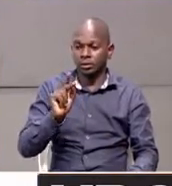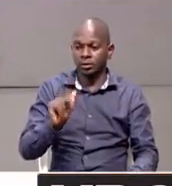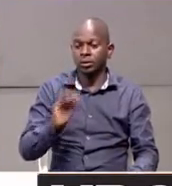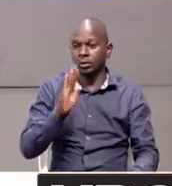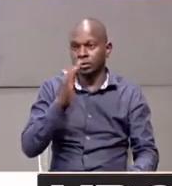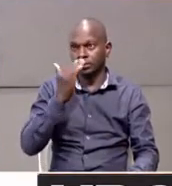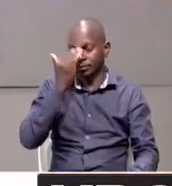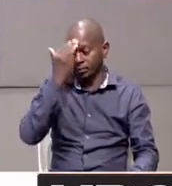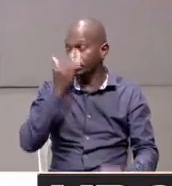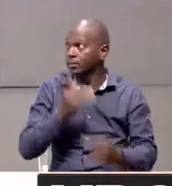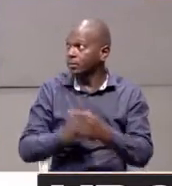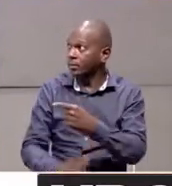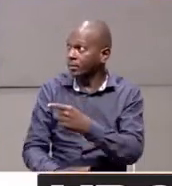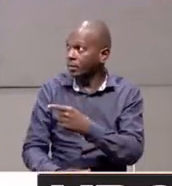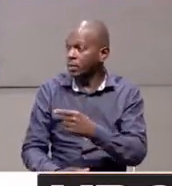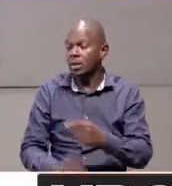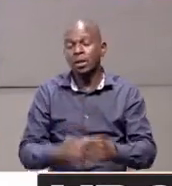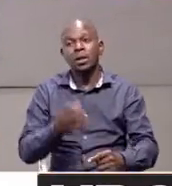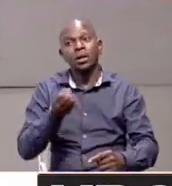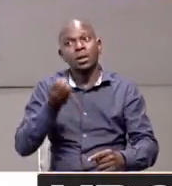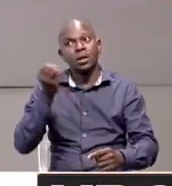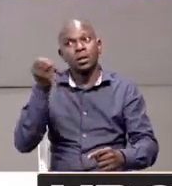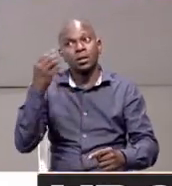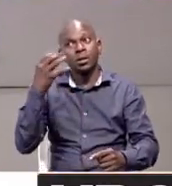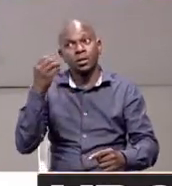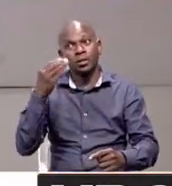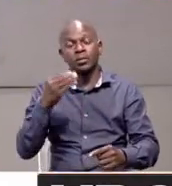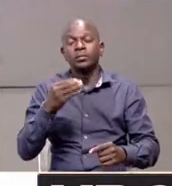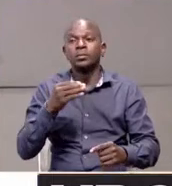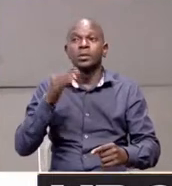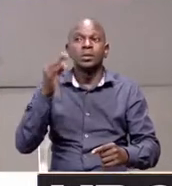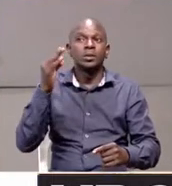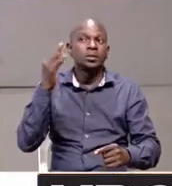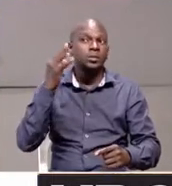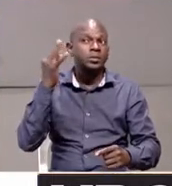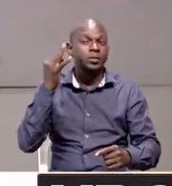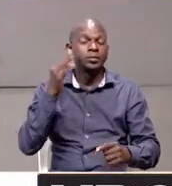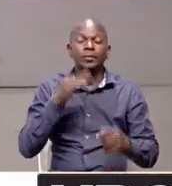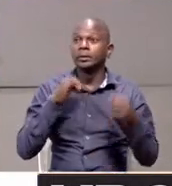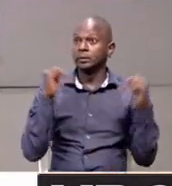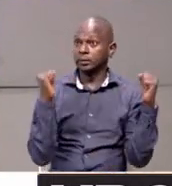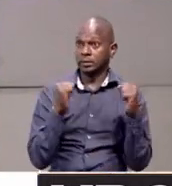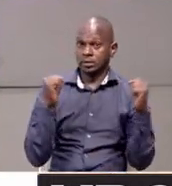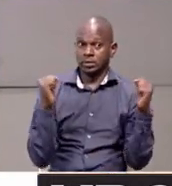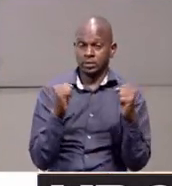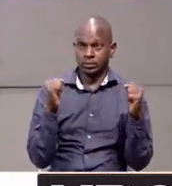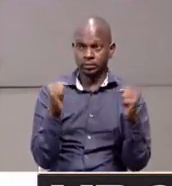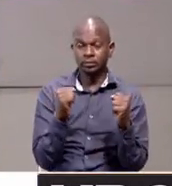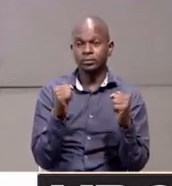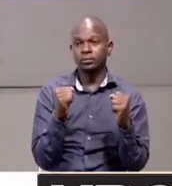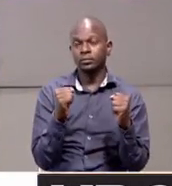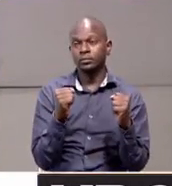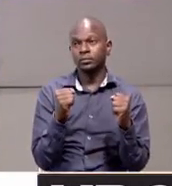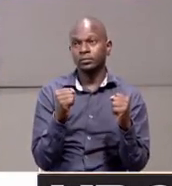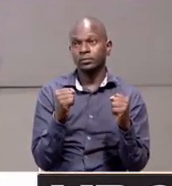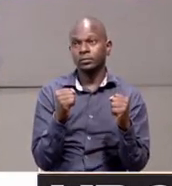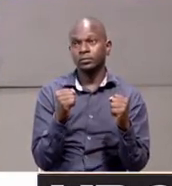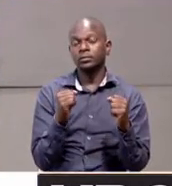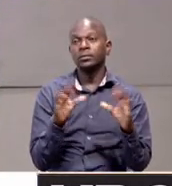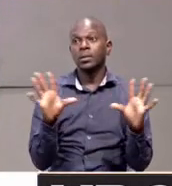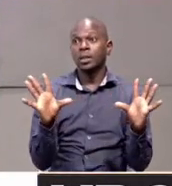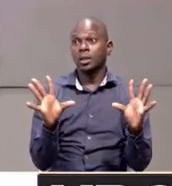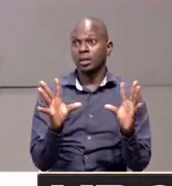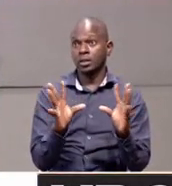Mbarara. Against yellow fever is one of those febrile illnesses that end